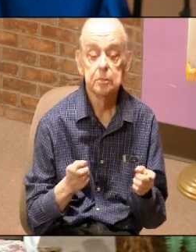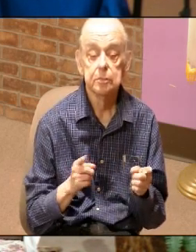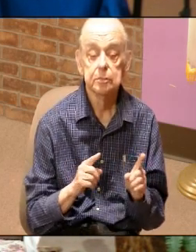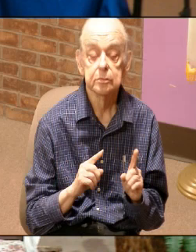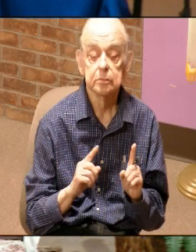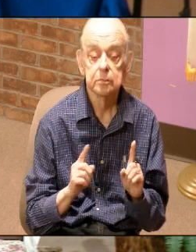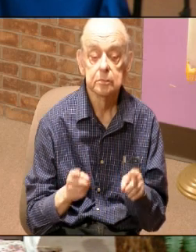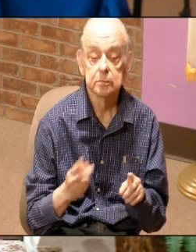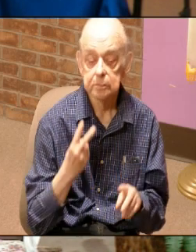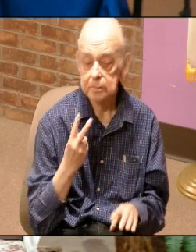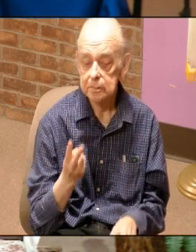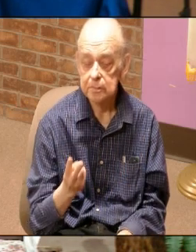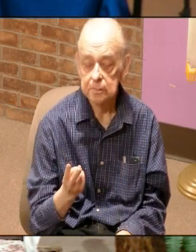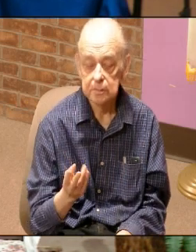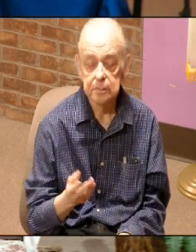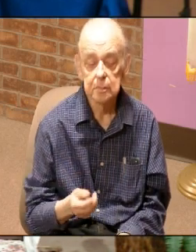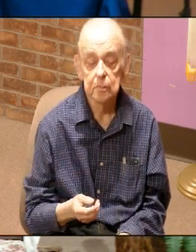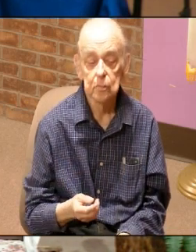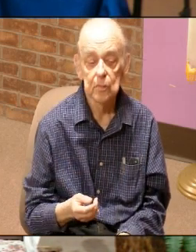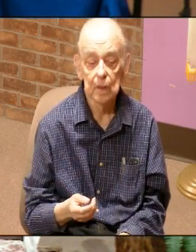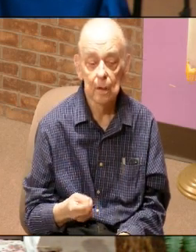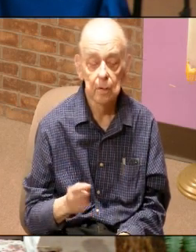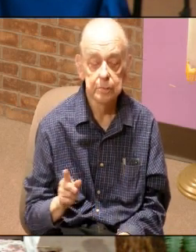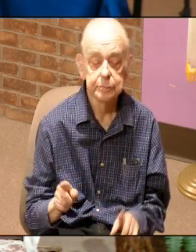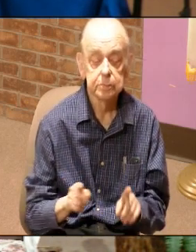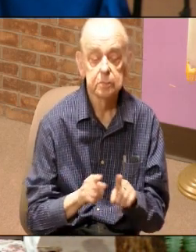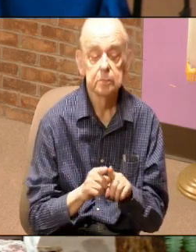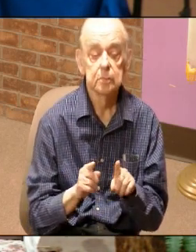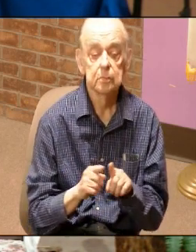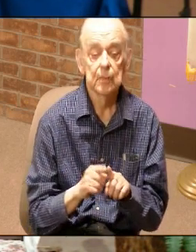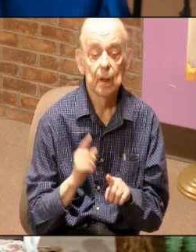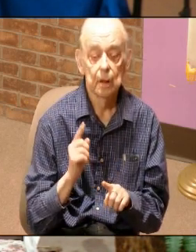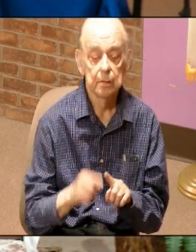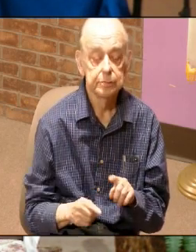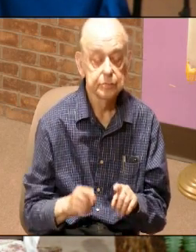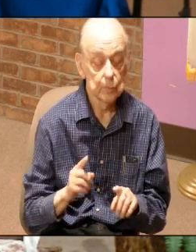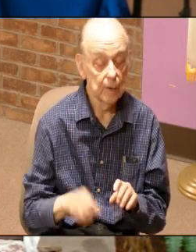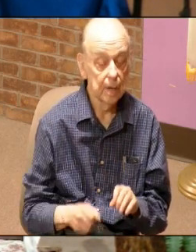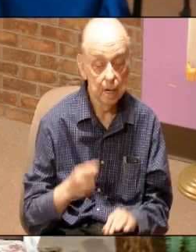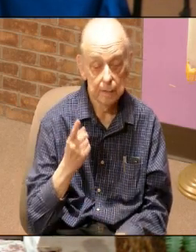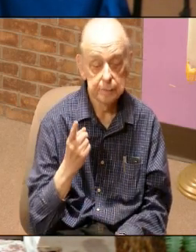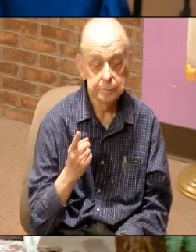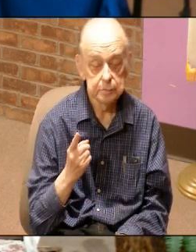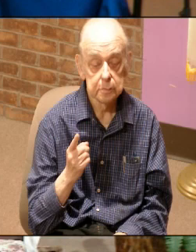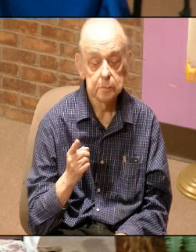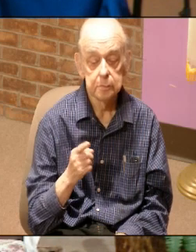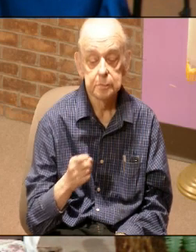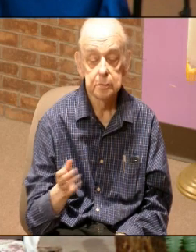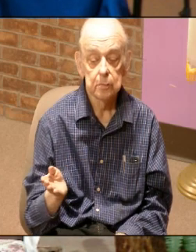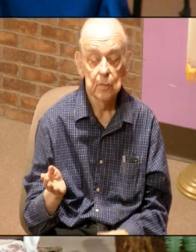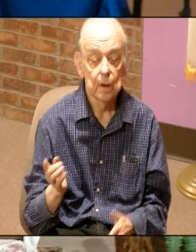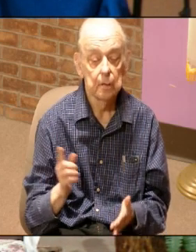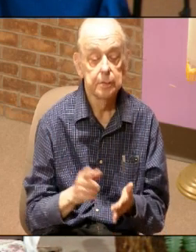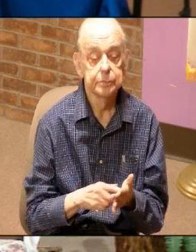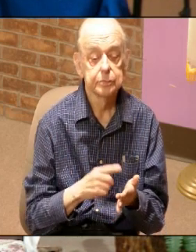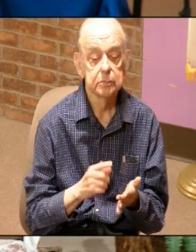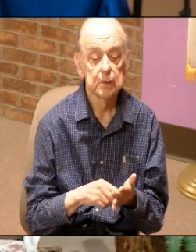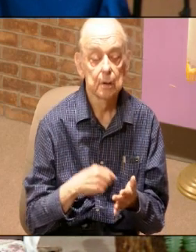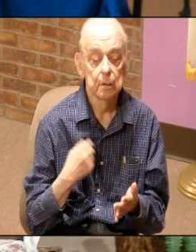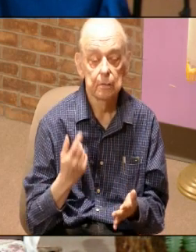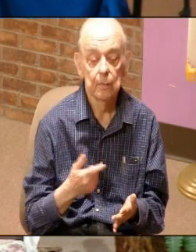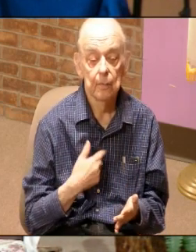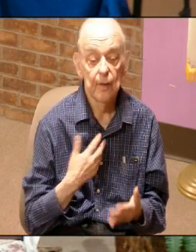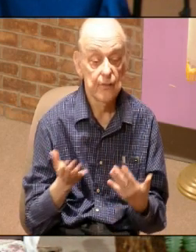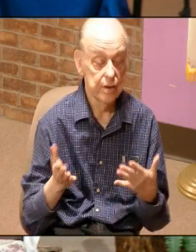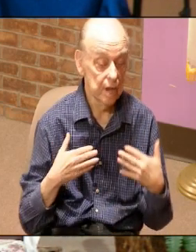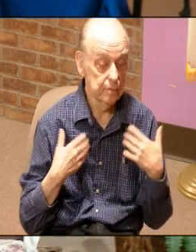look at this, we also can understand that there are some times that we've had